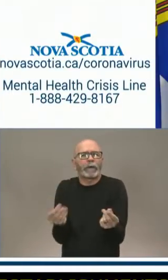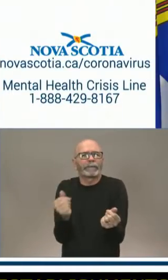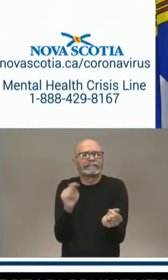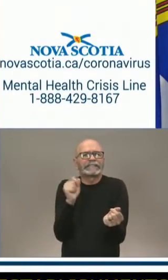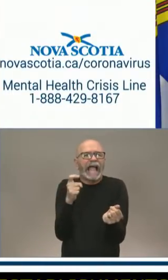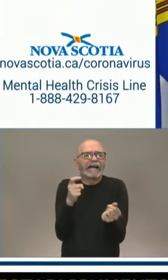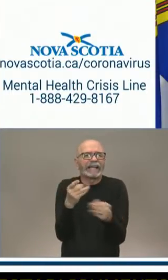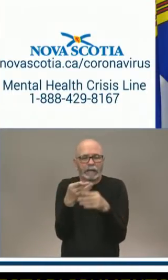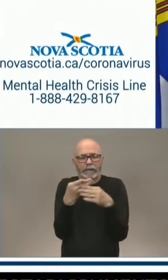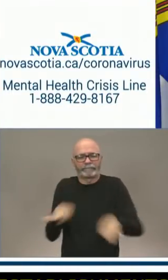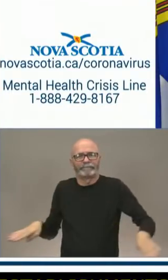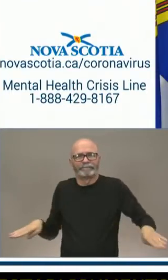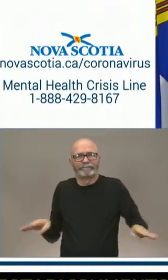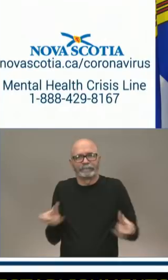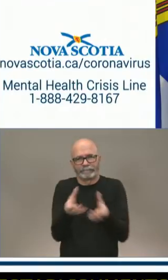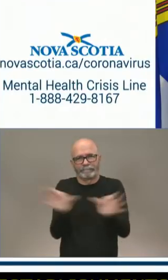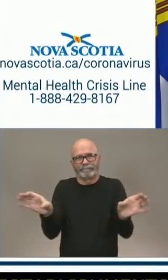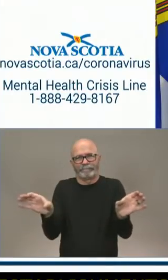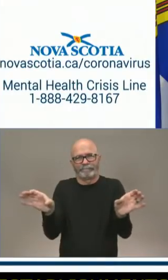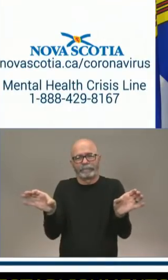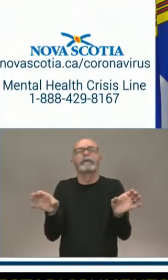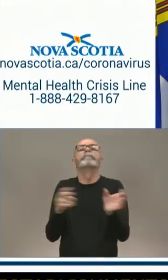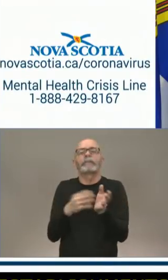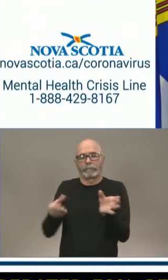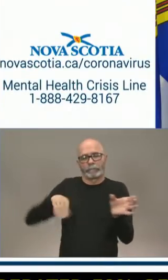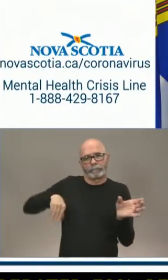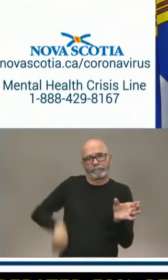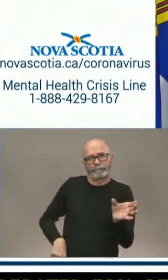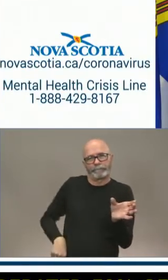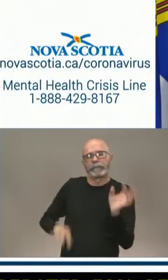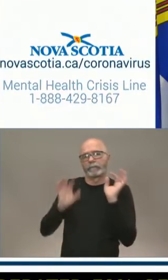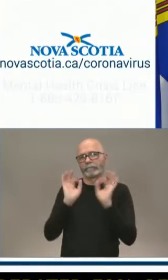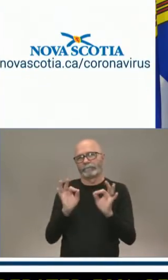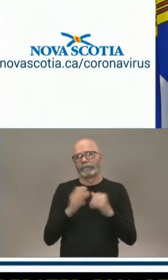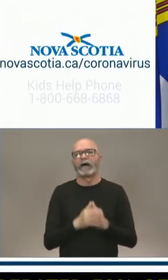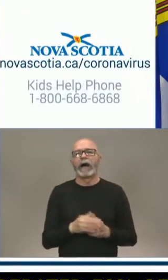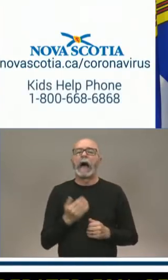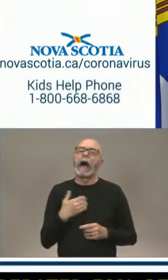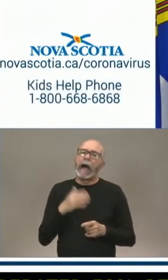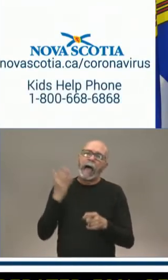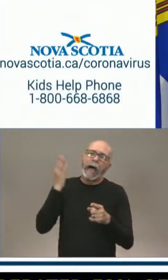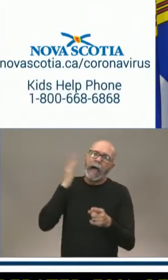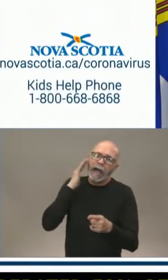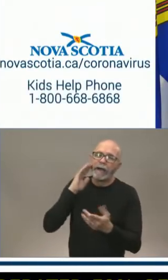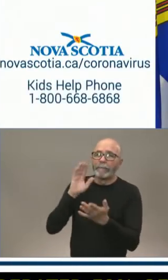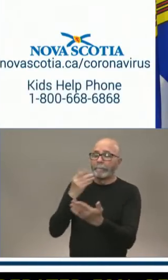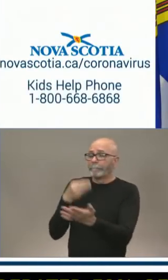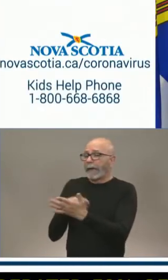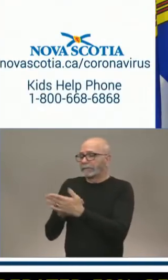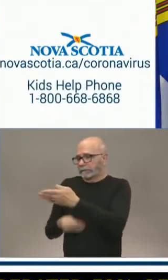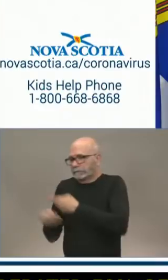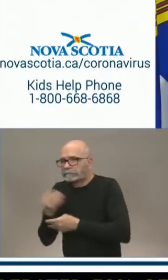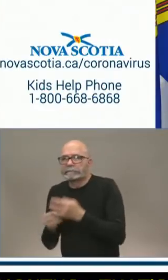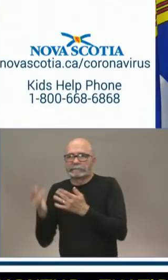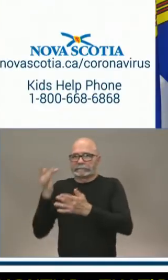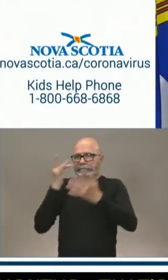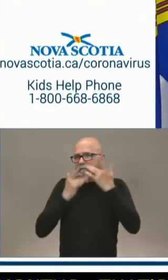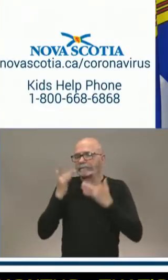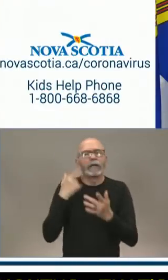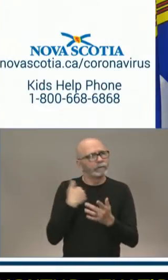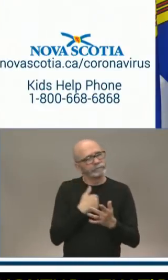pockets. We understand the restrictions do have an impact on their cash flow, and that's why we acted quickly.